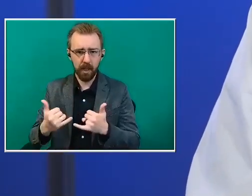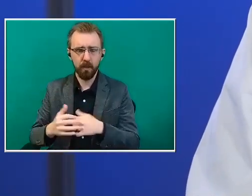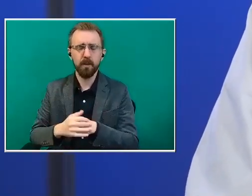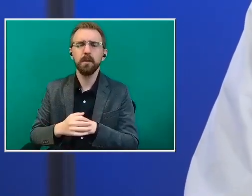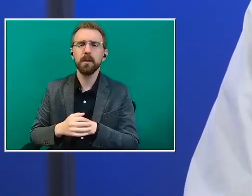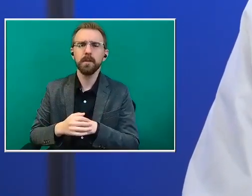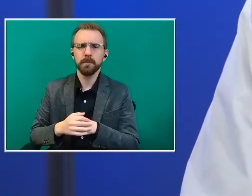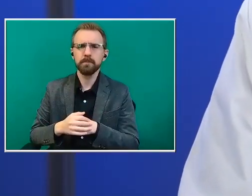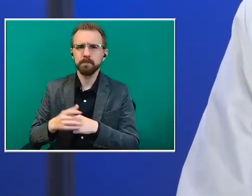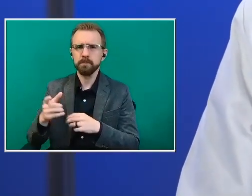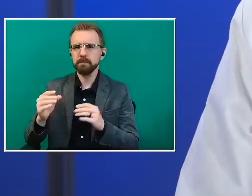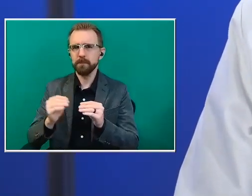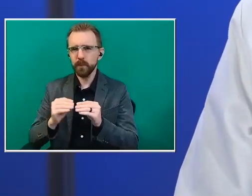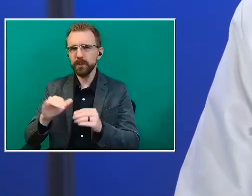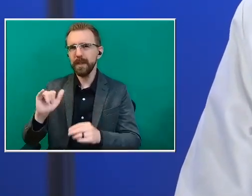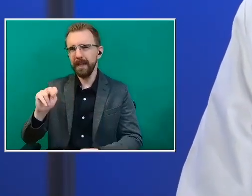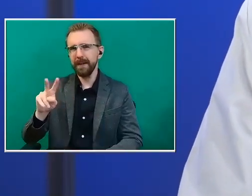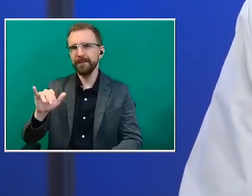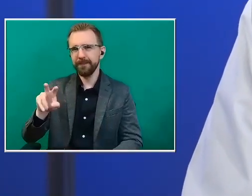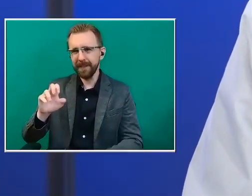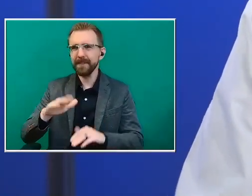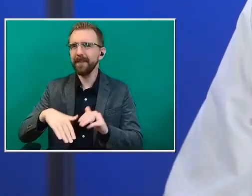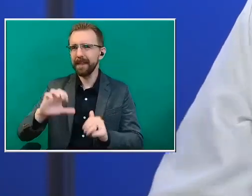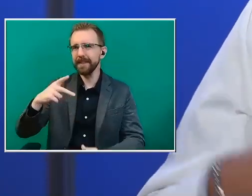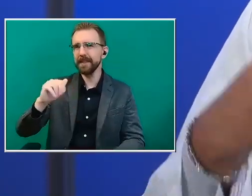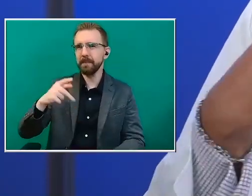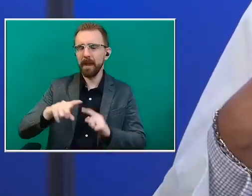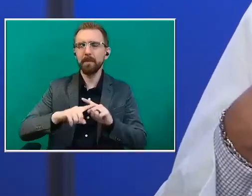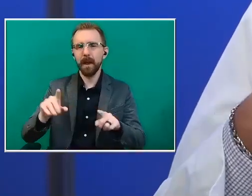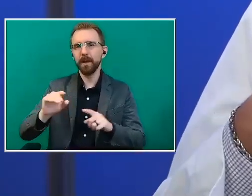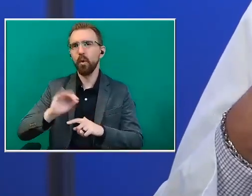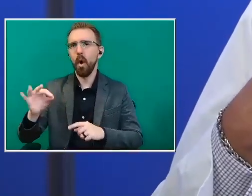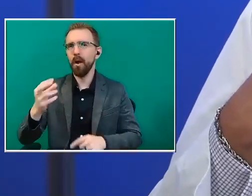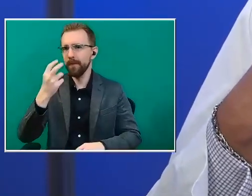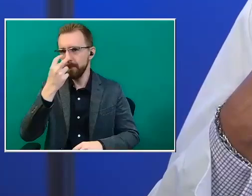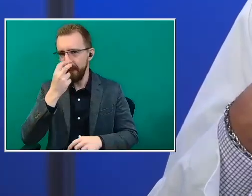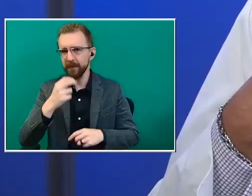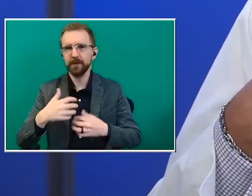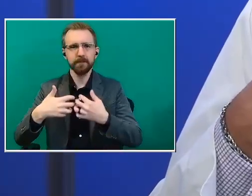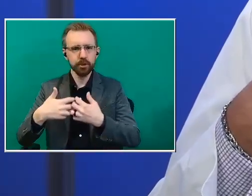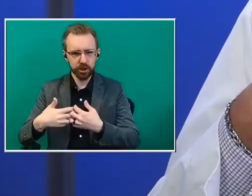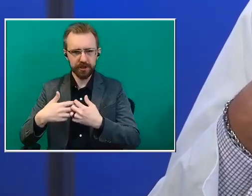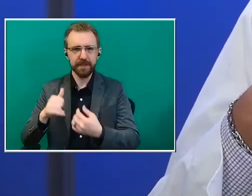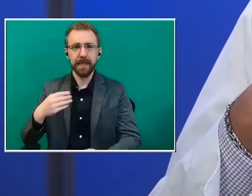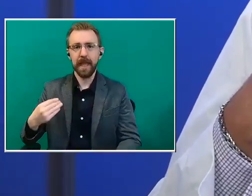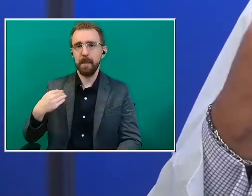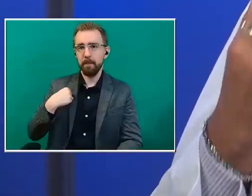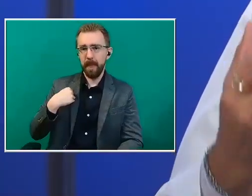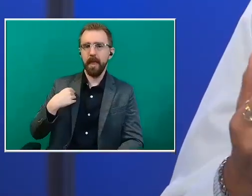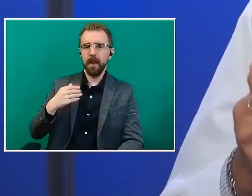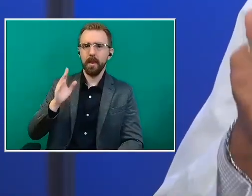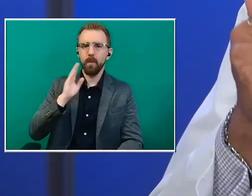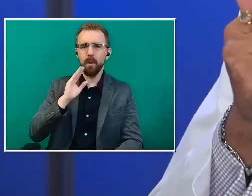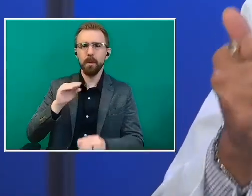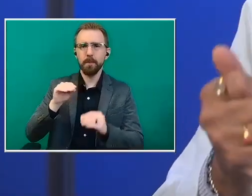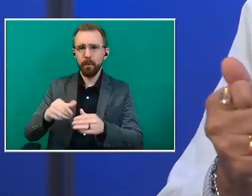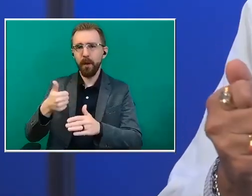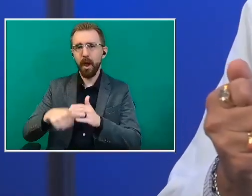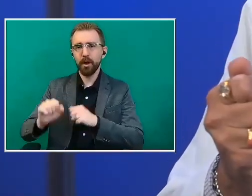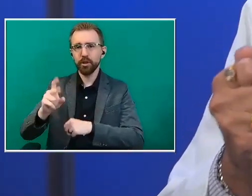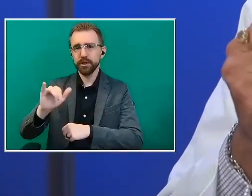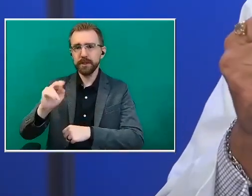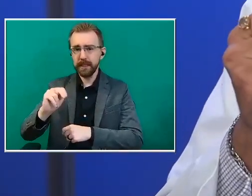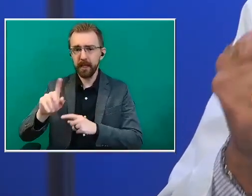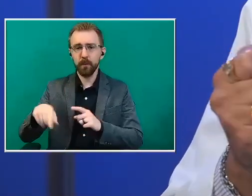than CPAP, but it definitely gets them off the mask and machine, and it is an implant that gets put under the skin, and once they have it, they just